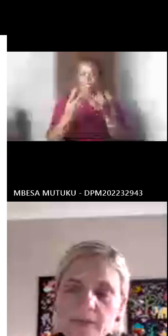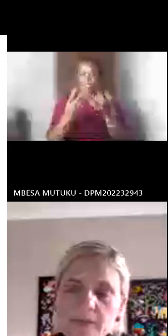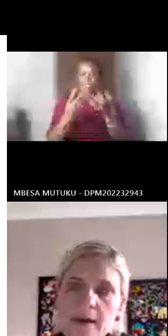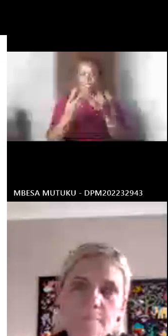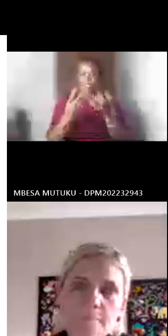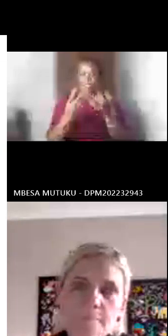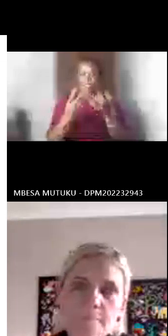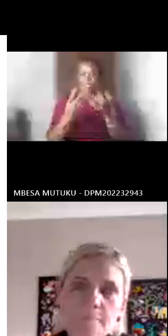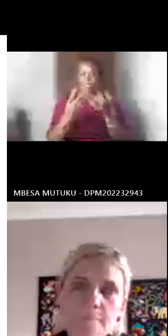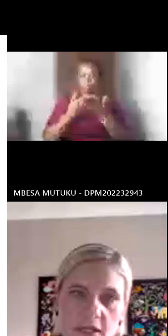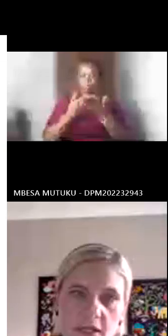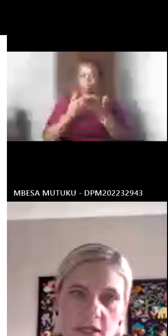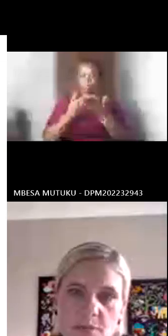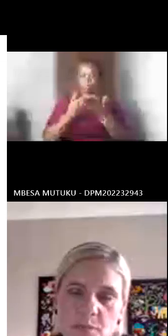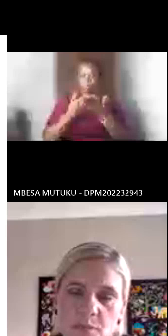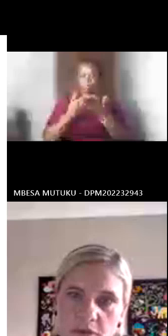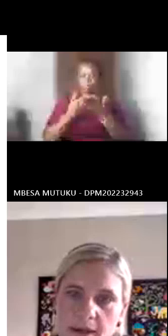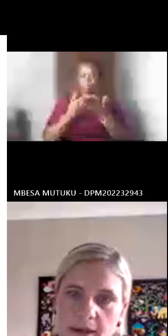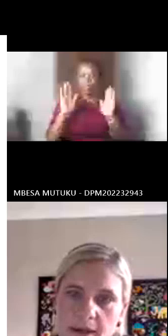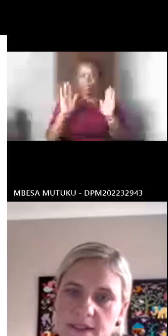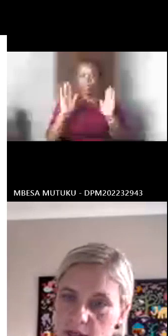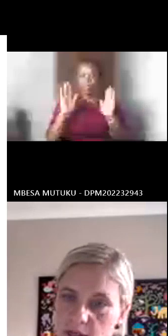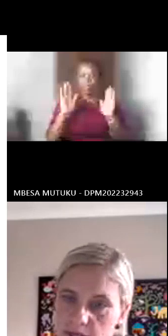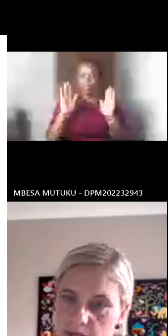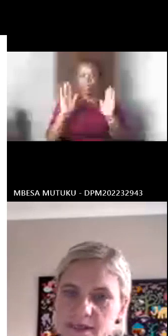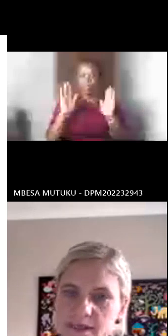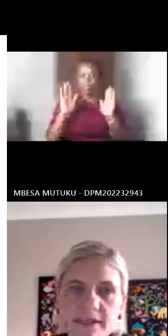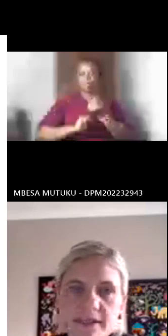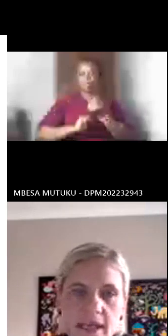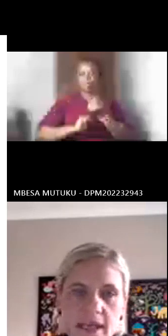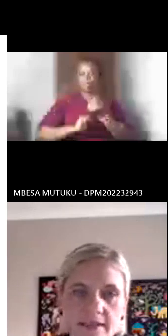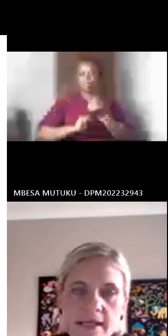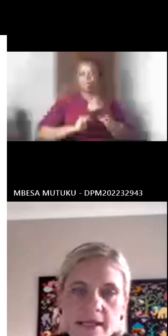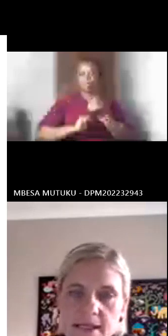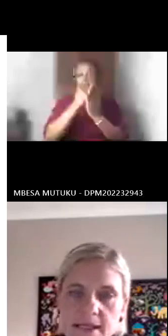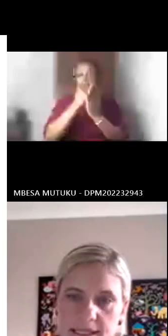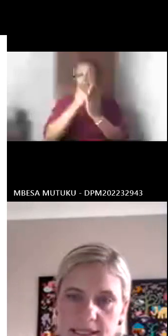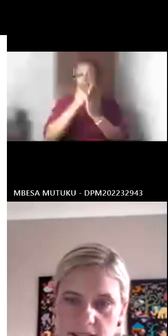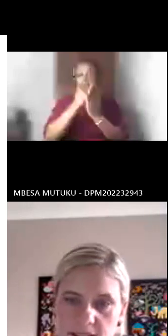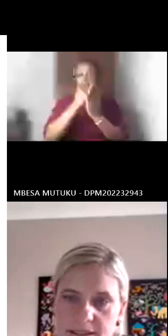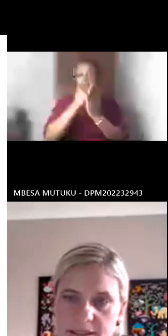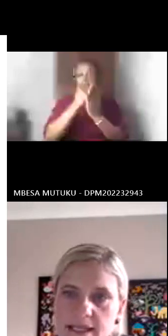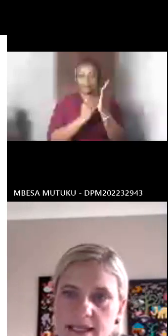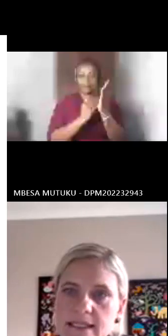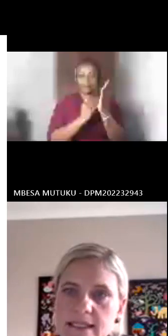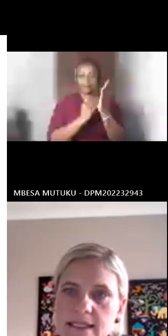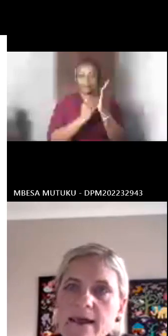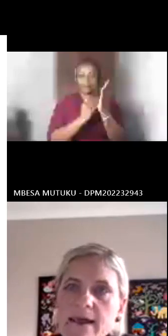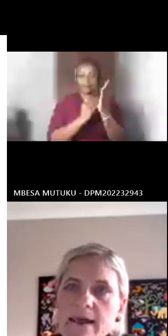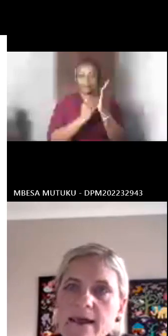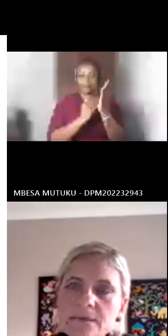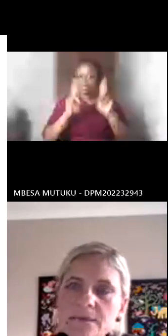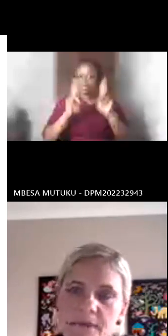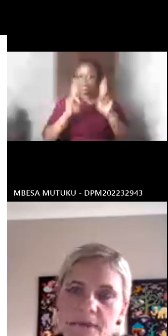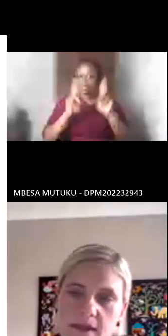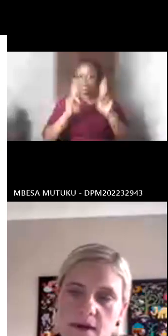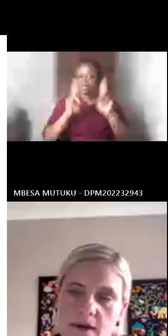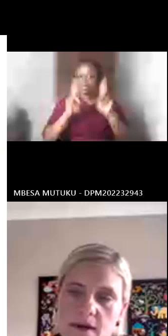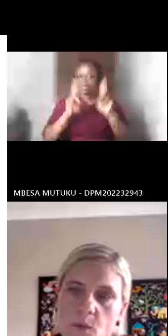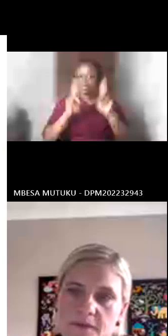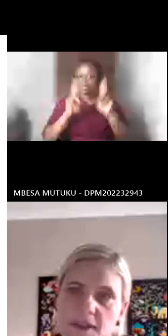familiar with scholarship programs across the continent and international study.